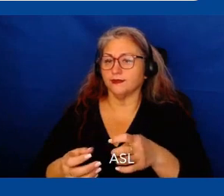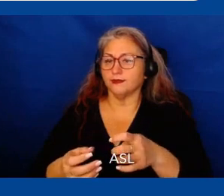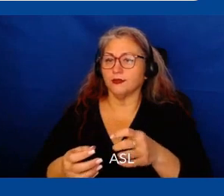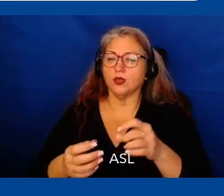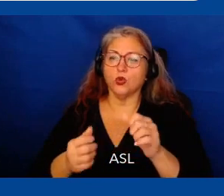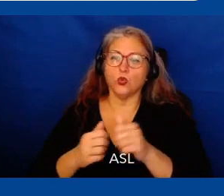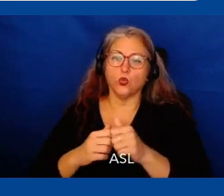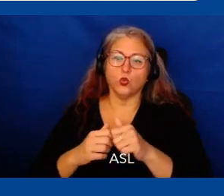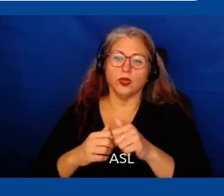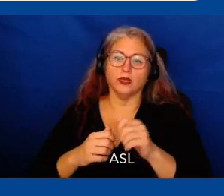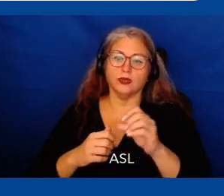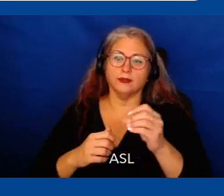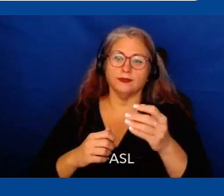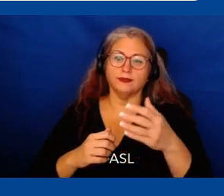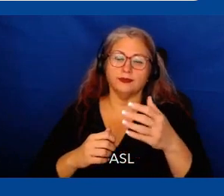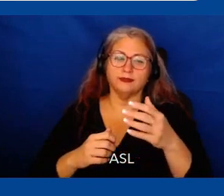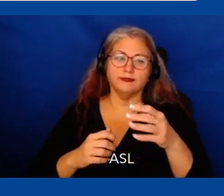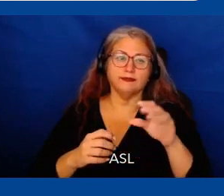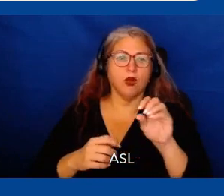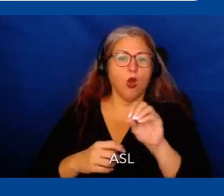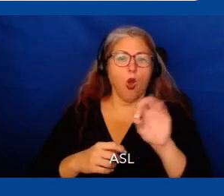with offs like sound